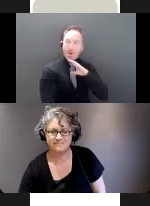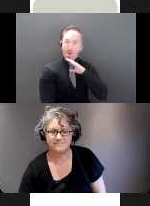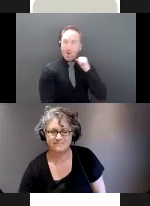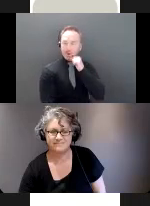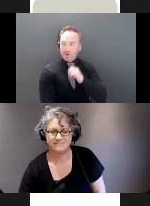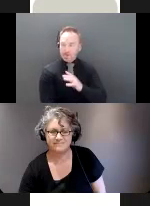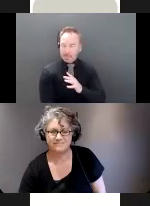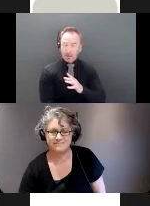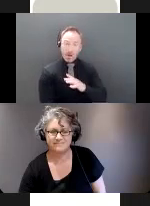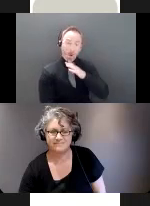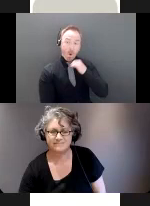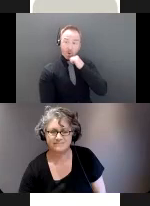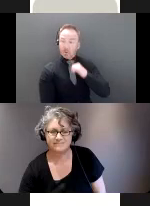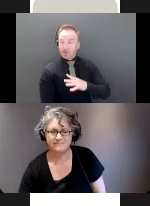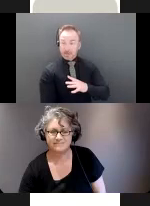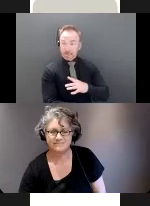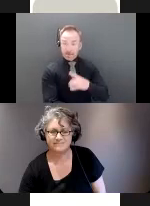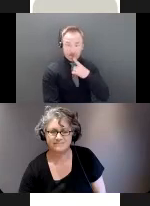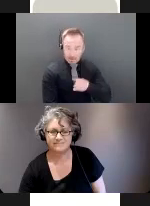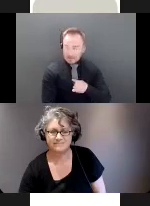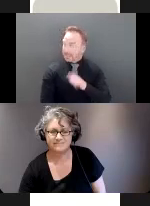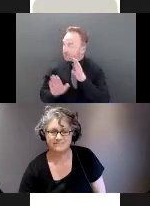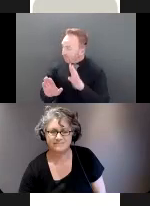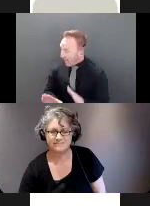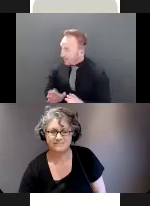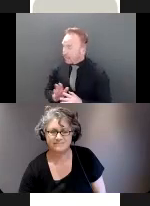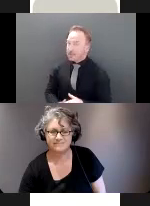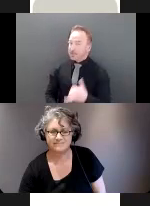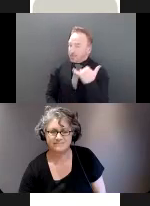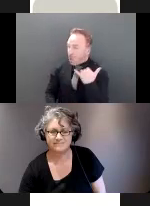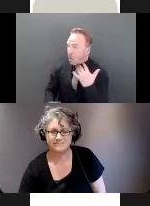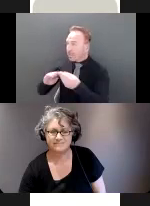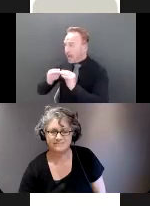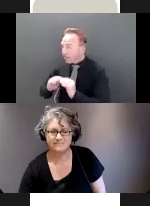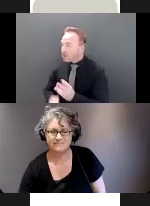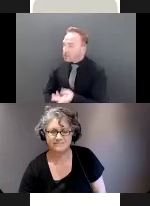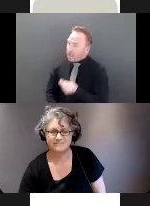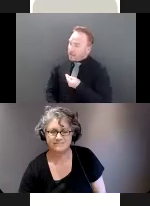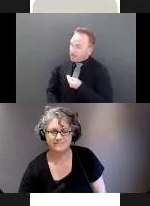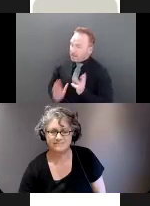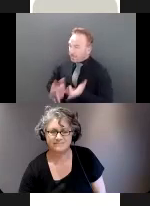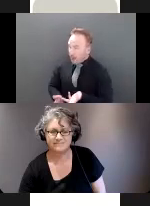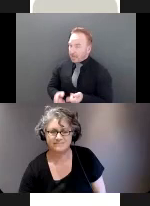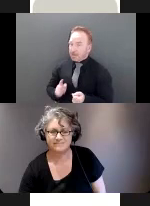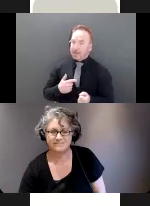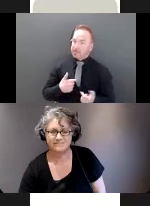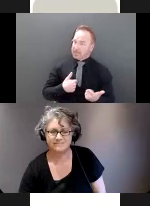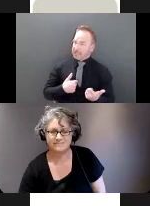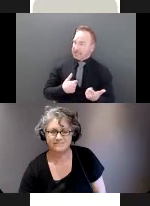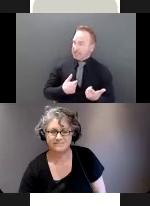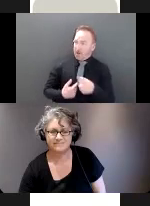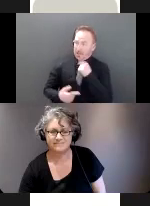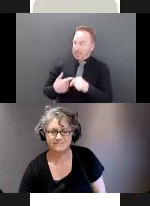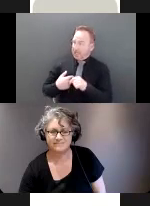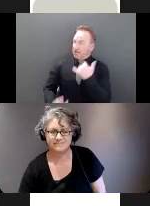that's great that you're providing the phone and all of the numbers. I don't want to learn how to call this number and advocate. I want you to call the number